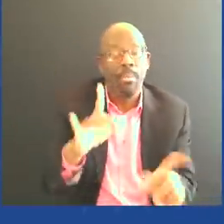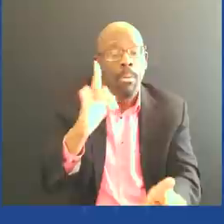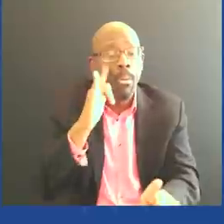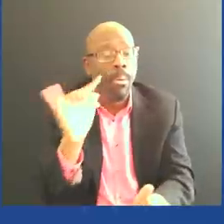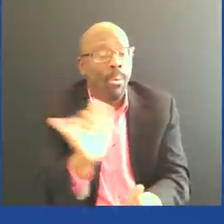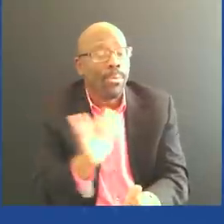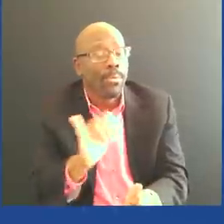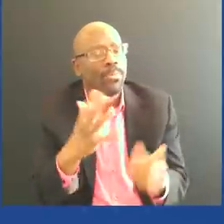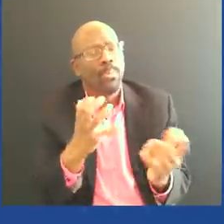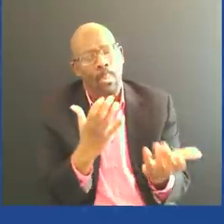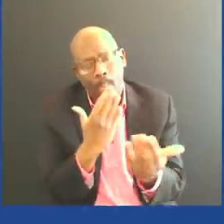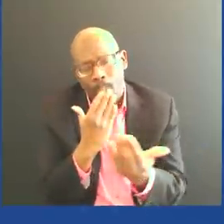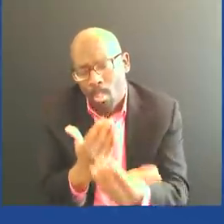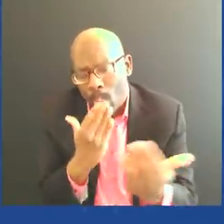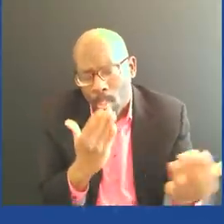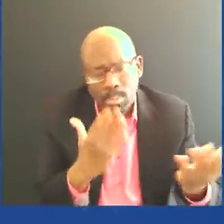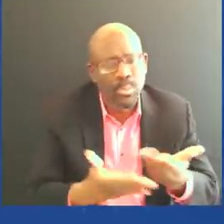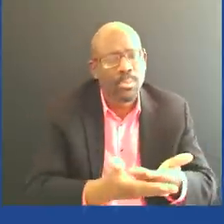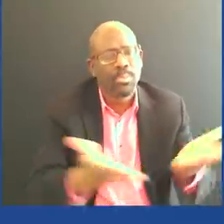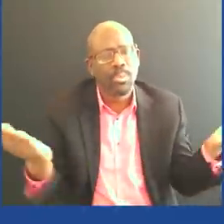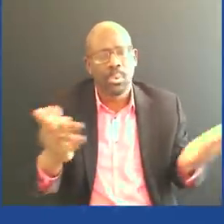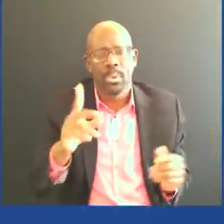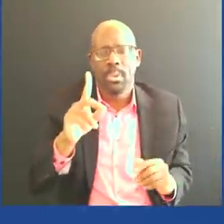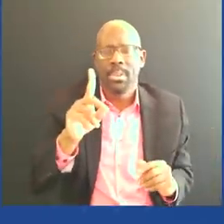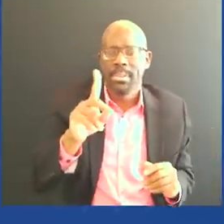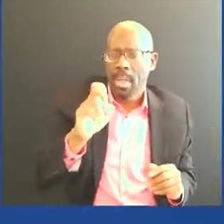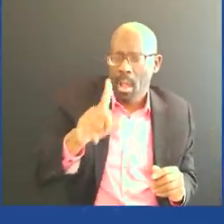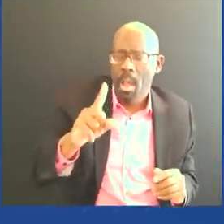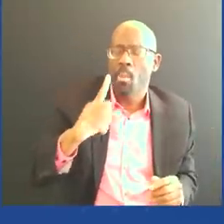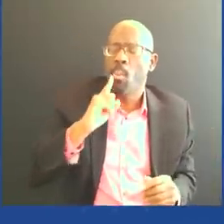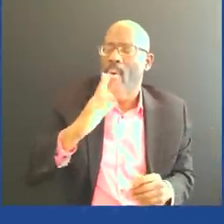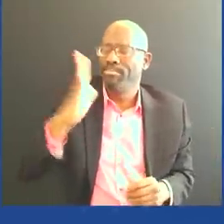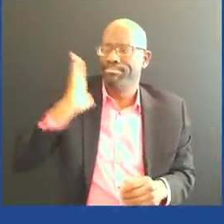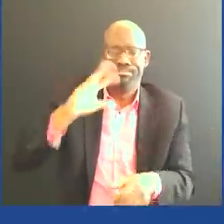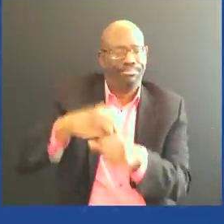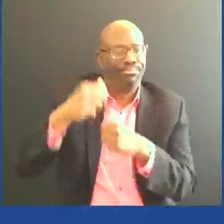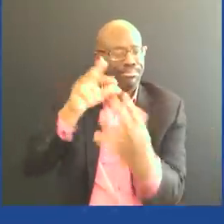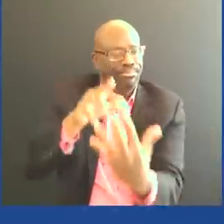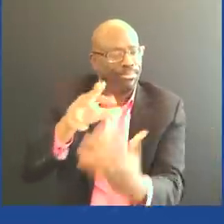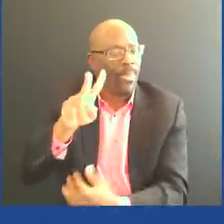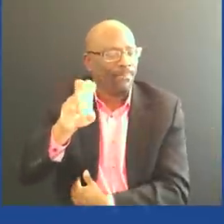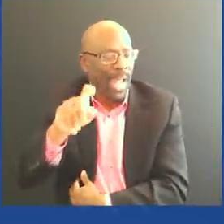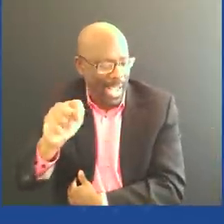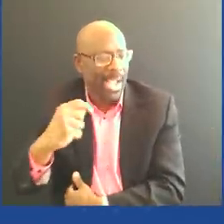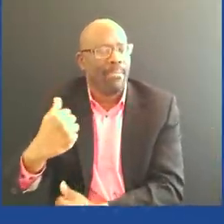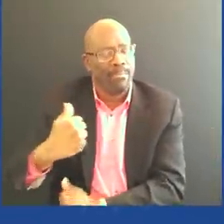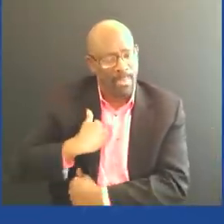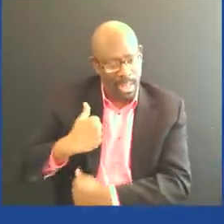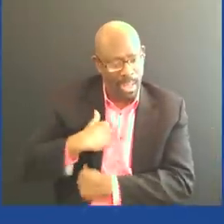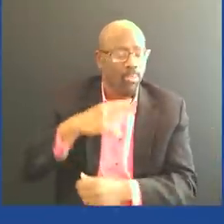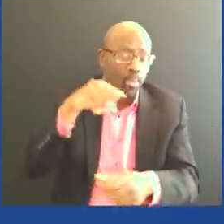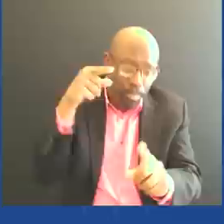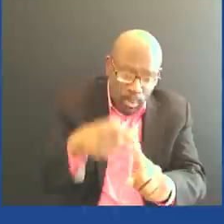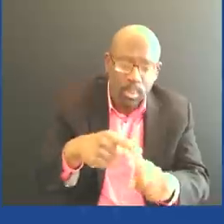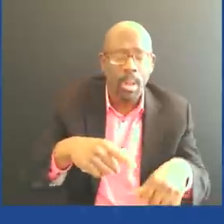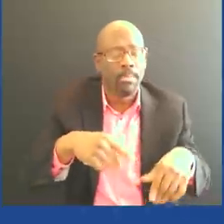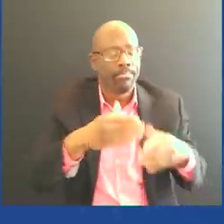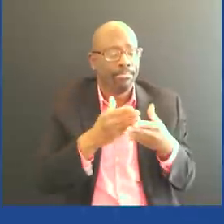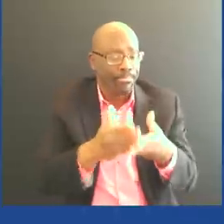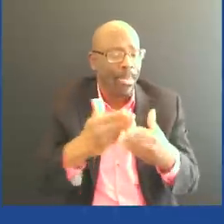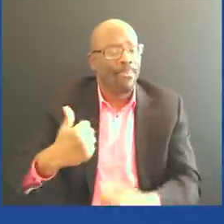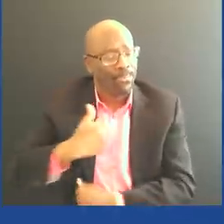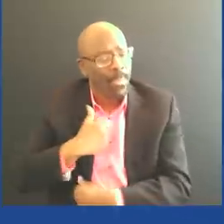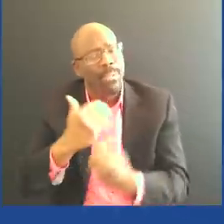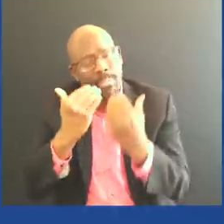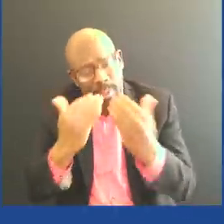especially our Navy veterans, and those still serving today. This ship reminds us all of your service